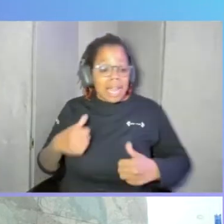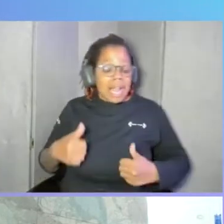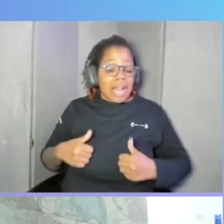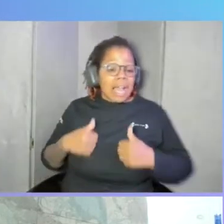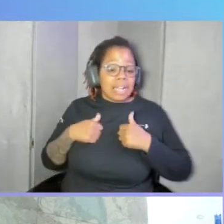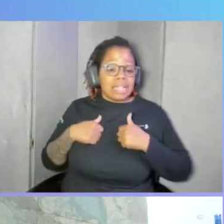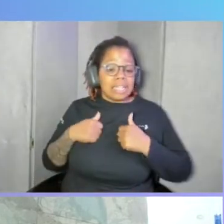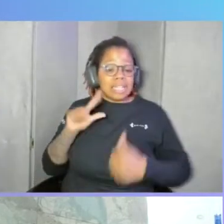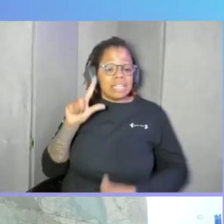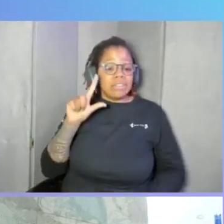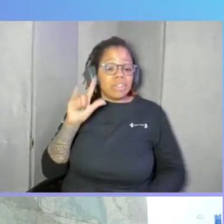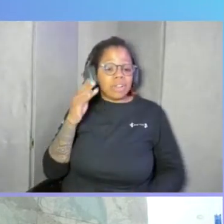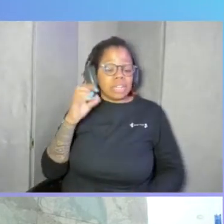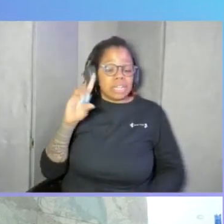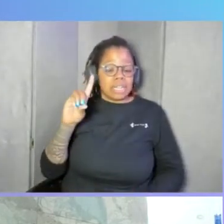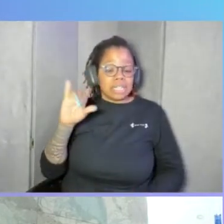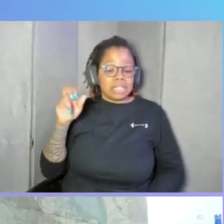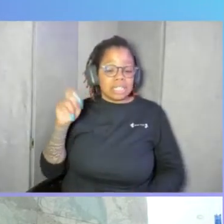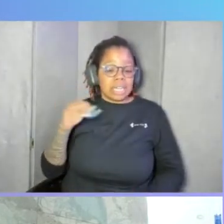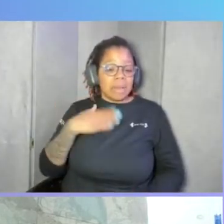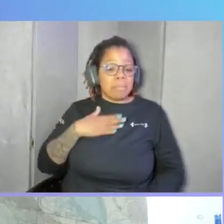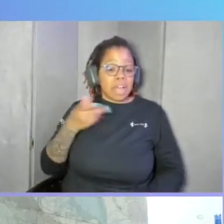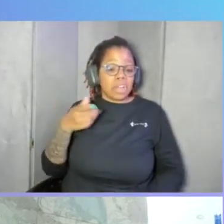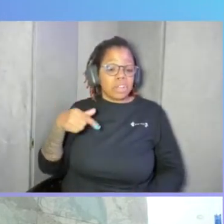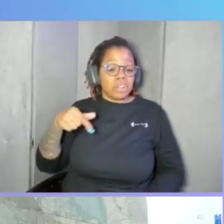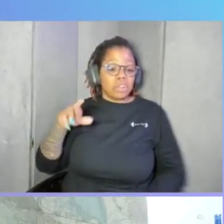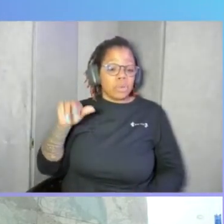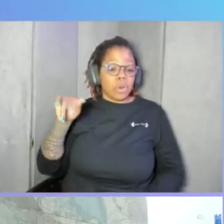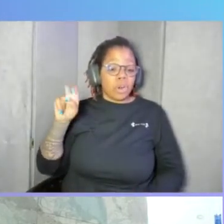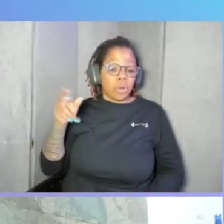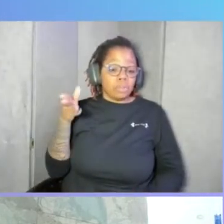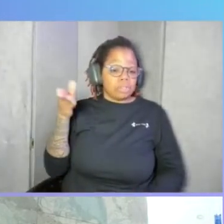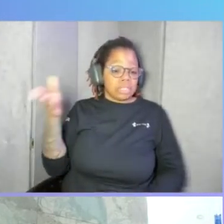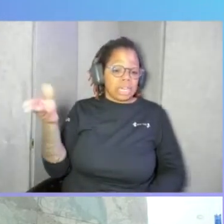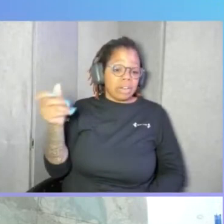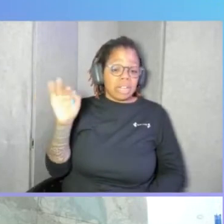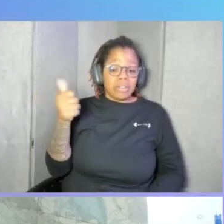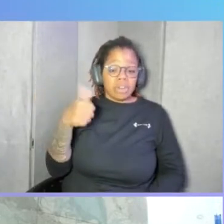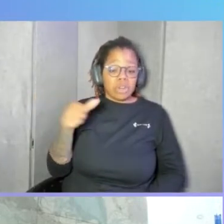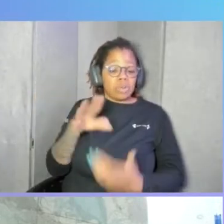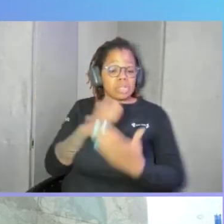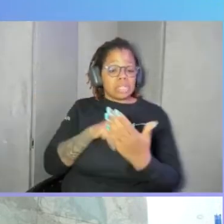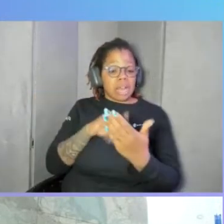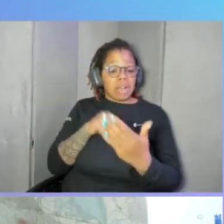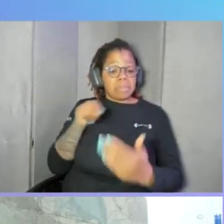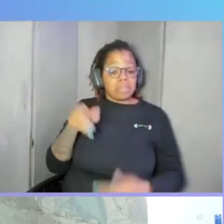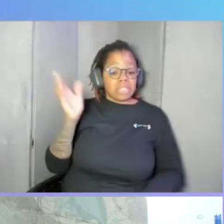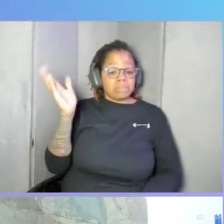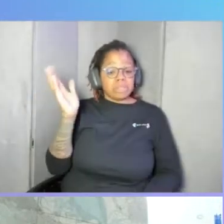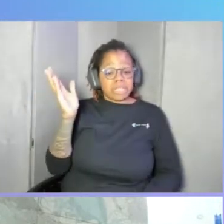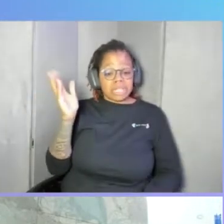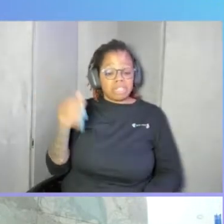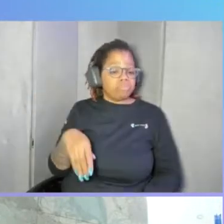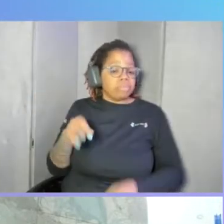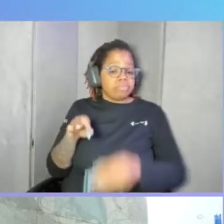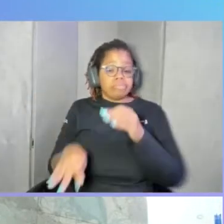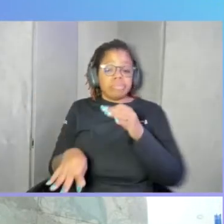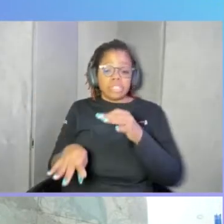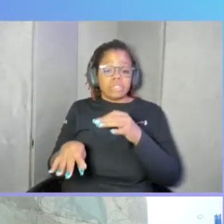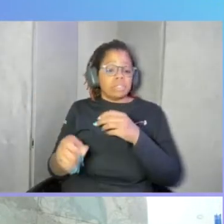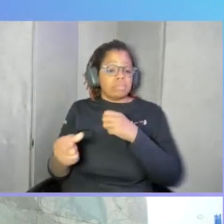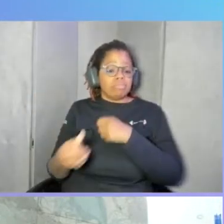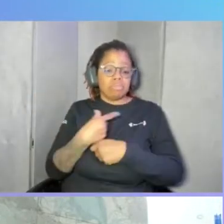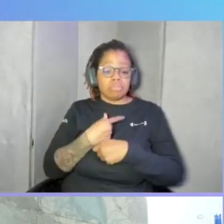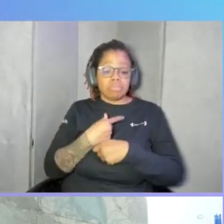LinkedIn. My QR code's on the screen right now for LinkedIn. If anybody wants a copy of this presentation, just let